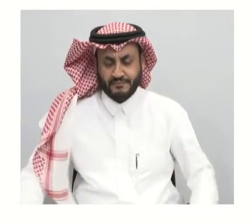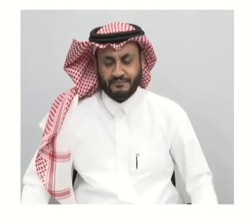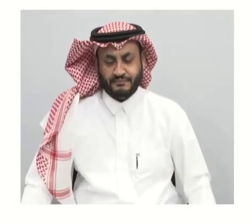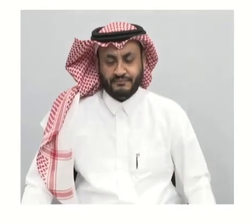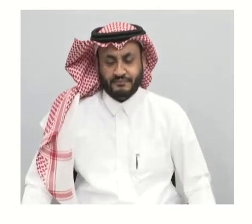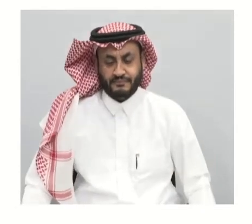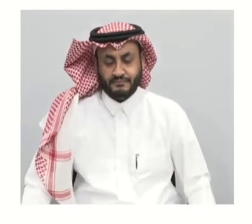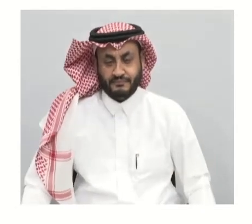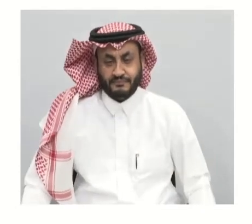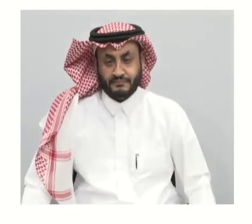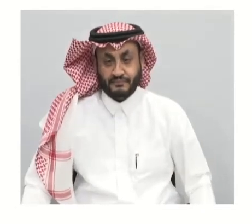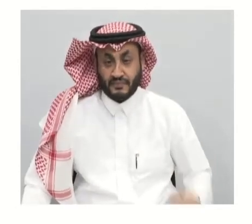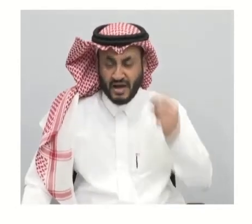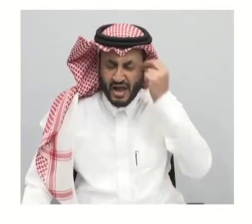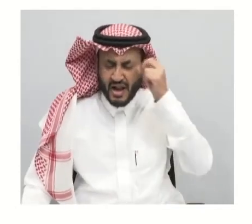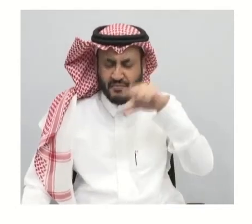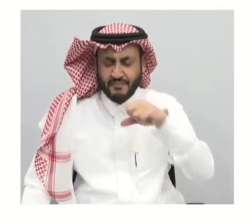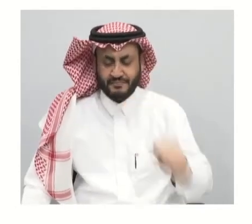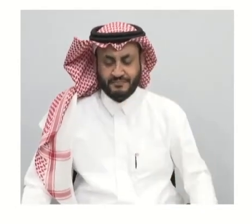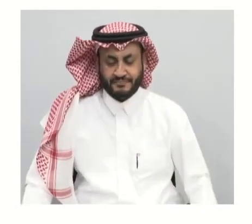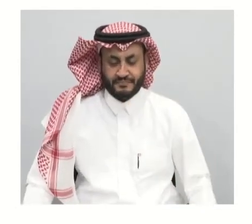persuasive, pessimistic,